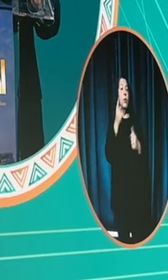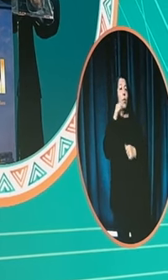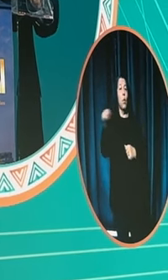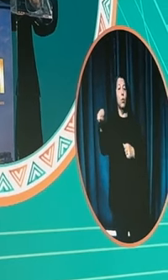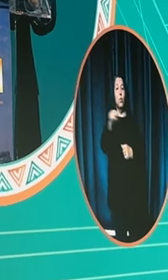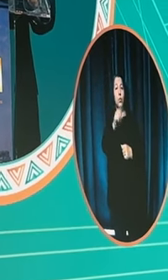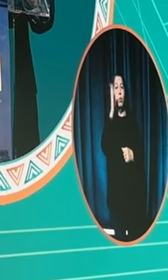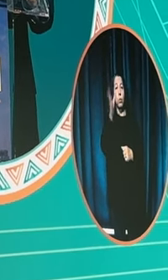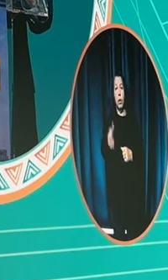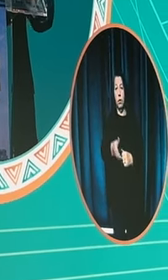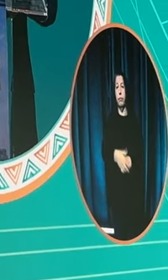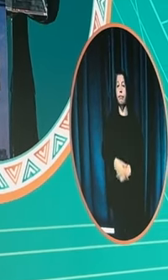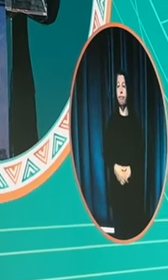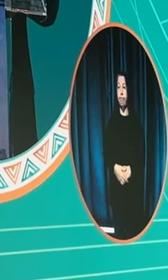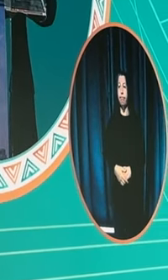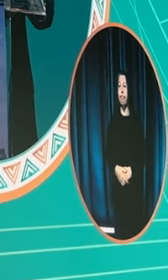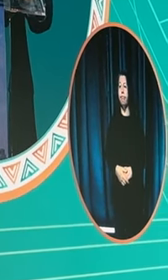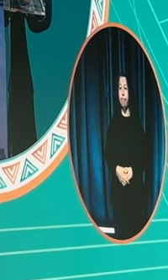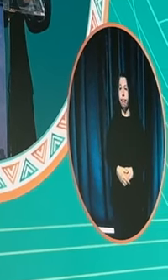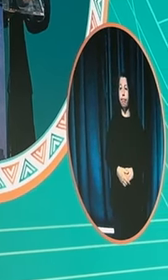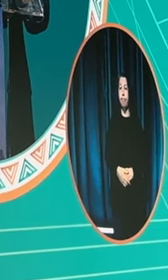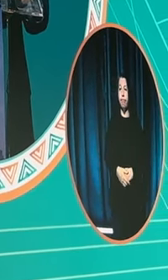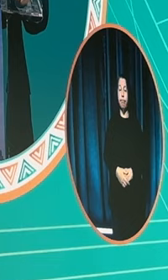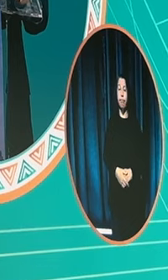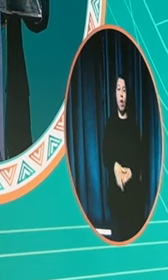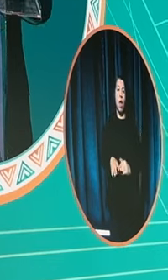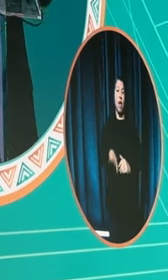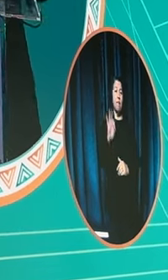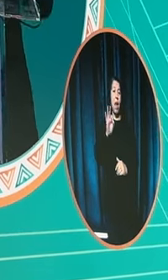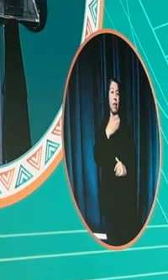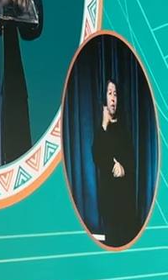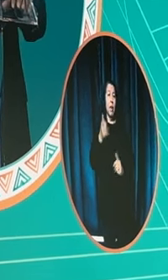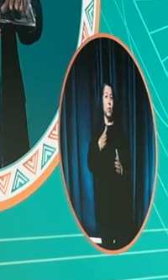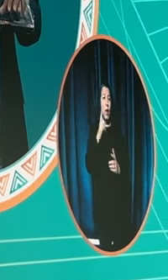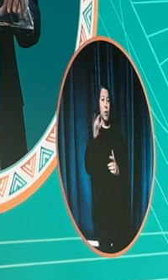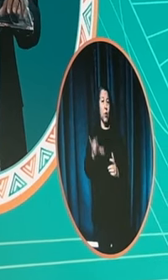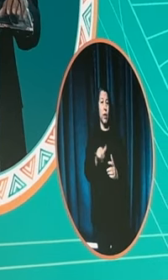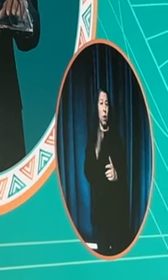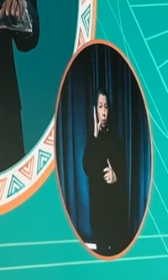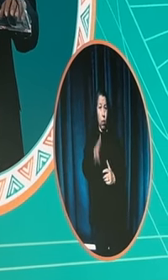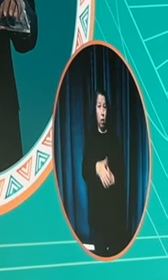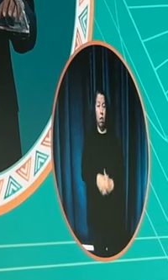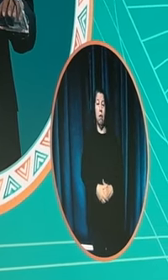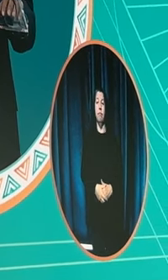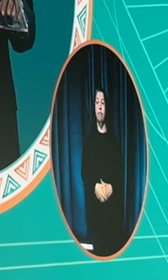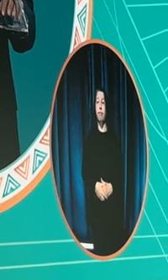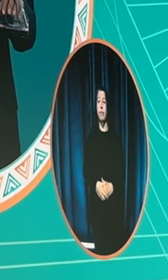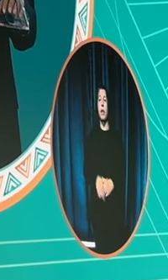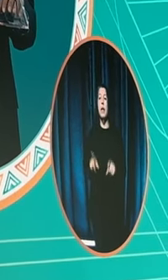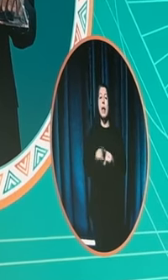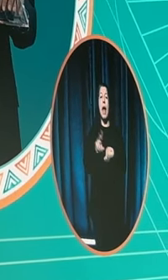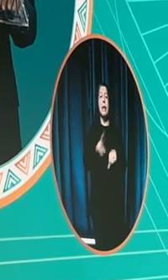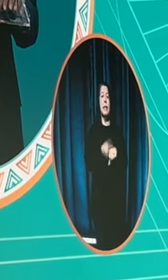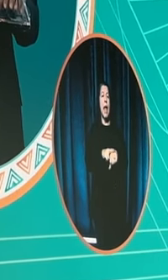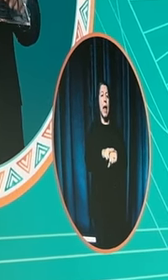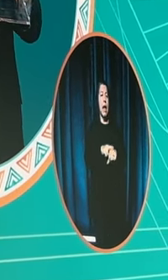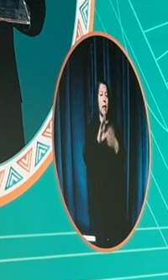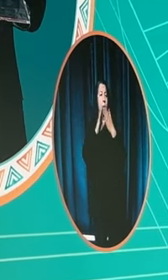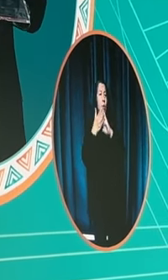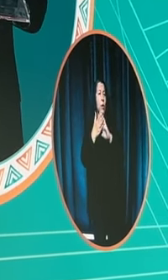and find the best way for doing that. You know, as Native communities, Indigenous